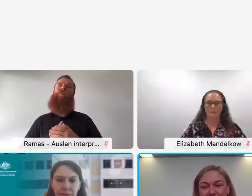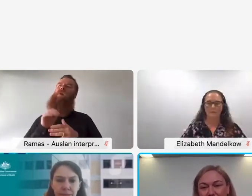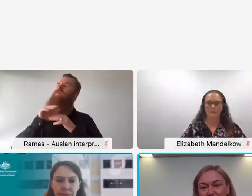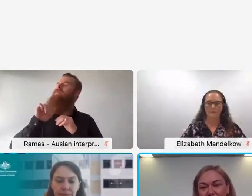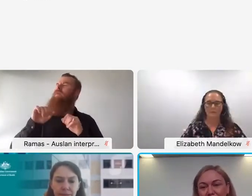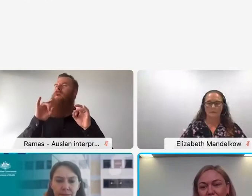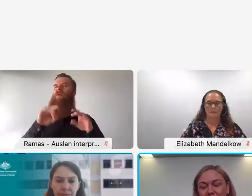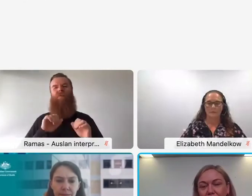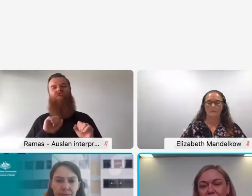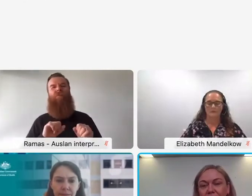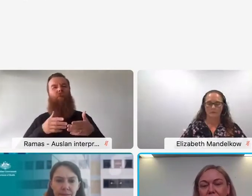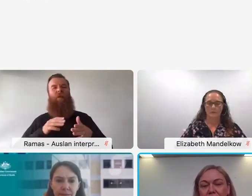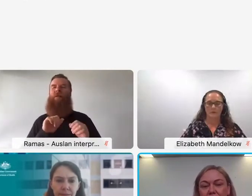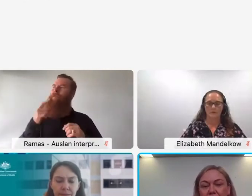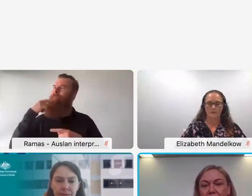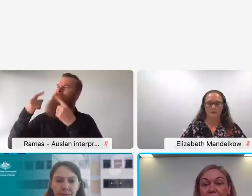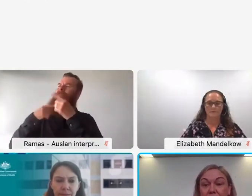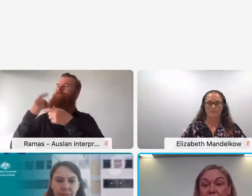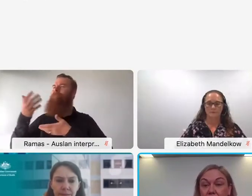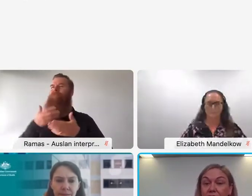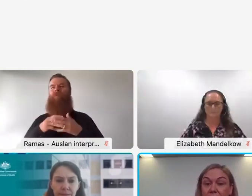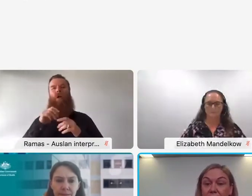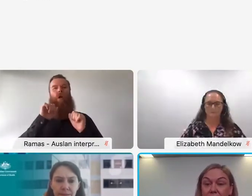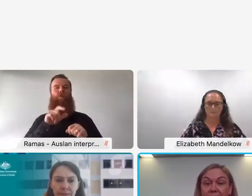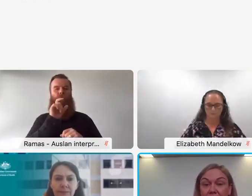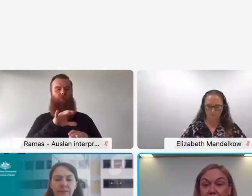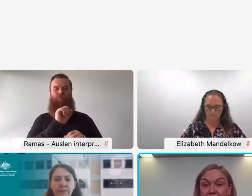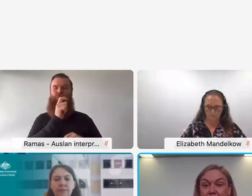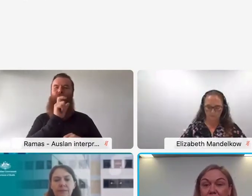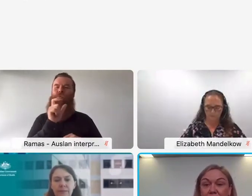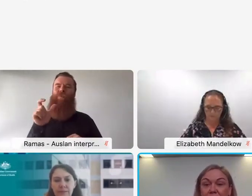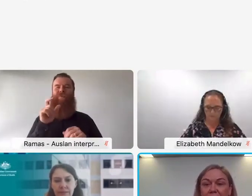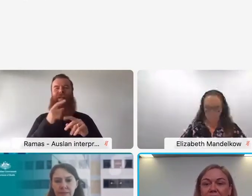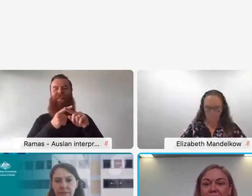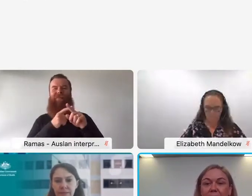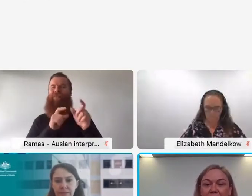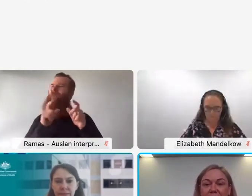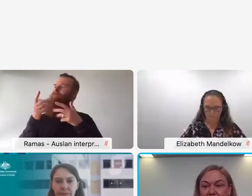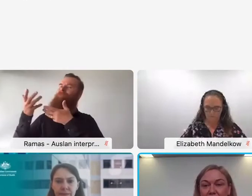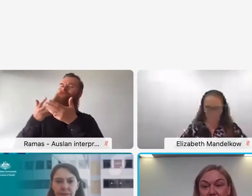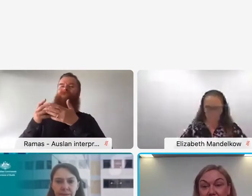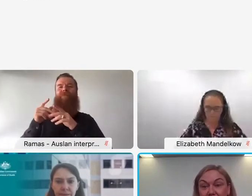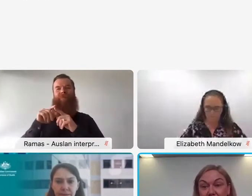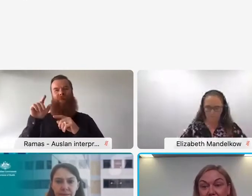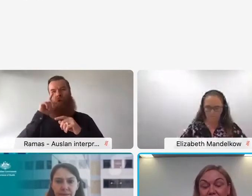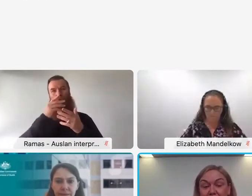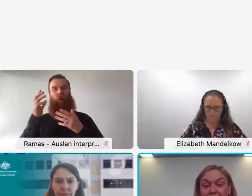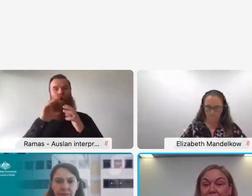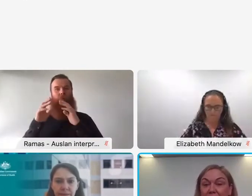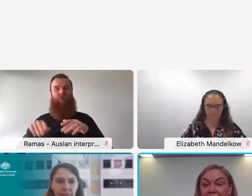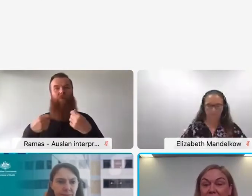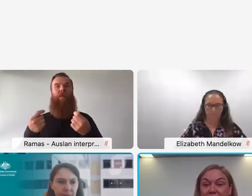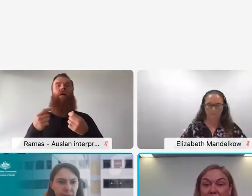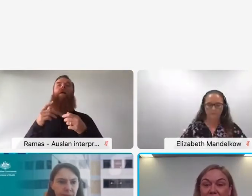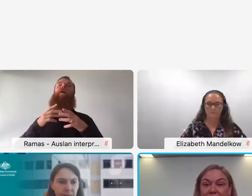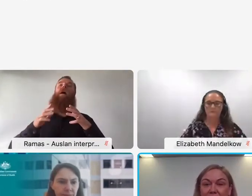using Australian terminology and words that providers often expect that they'll be able to talk about, but is really quite difficult if it's been a